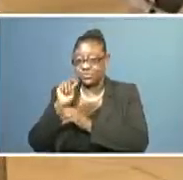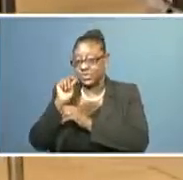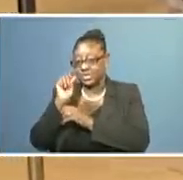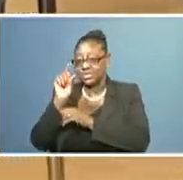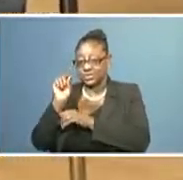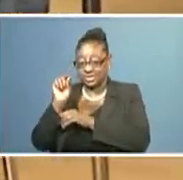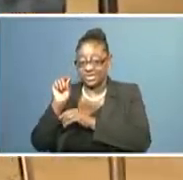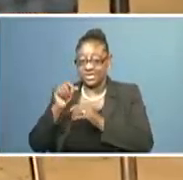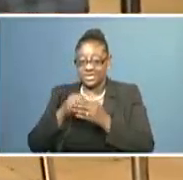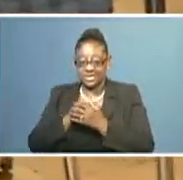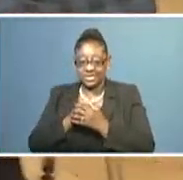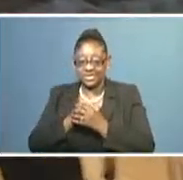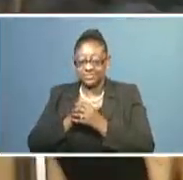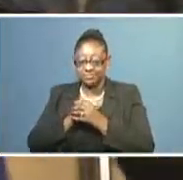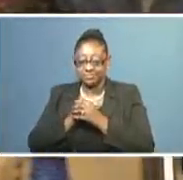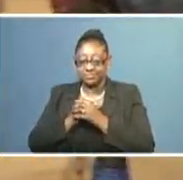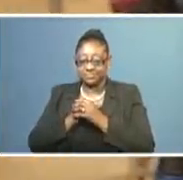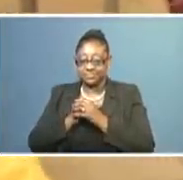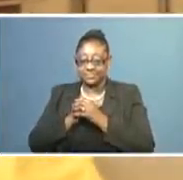2020.